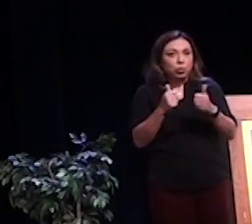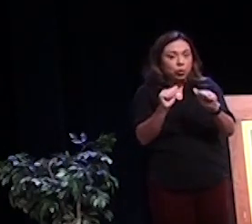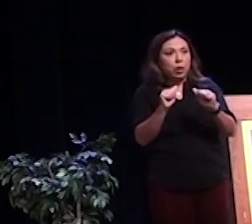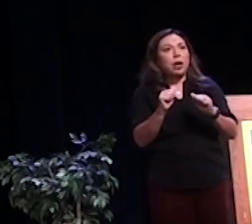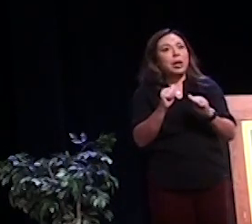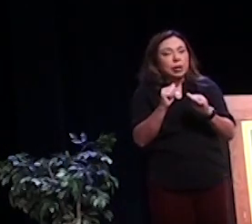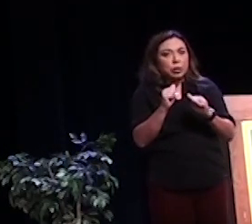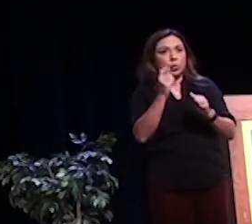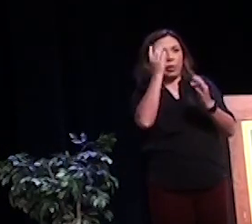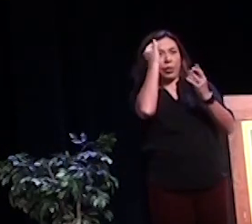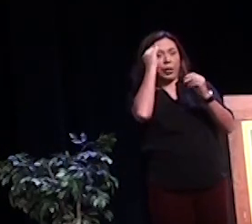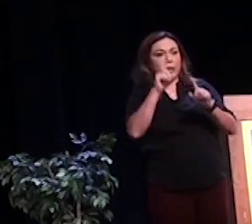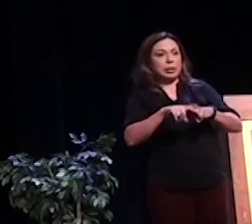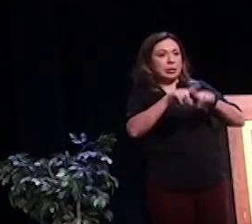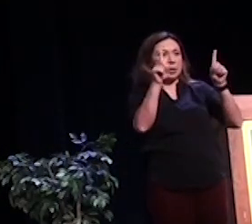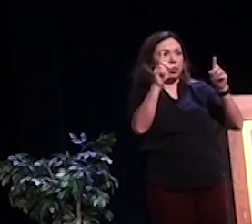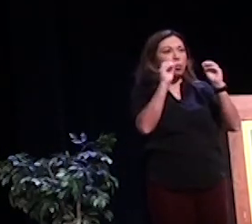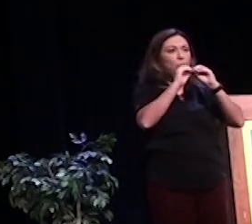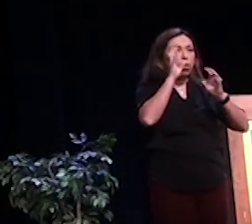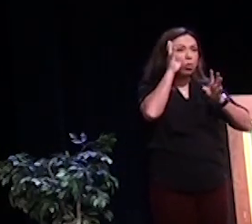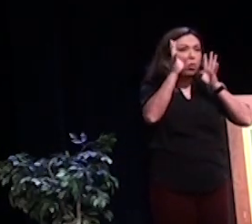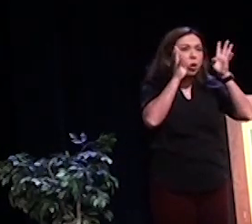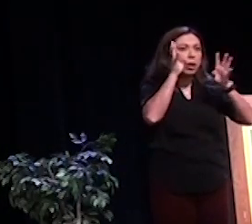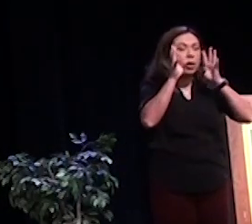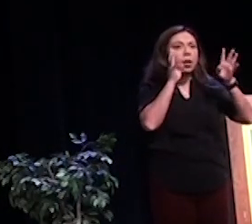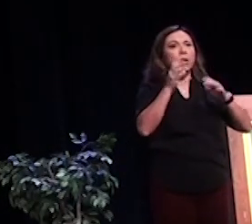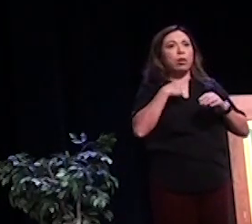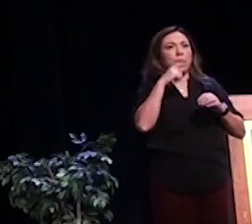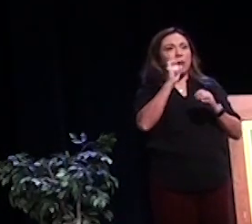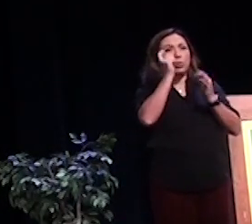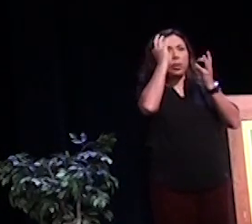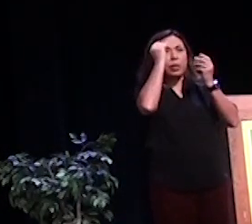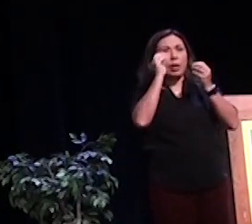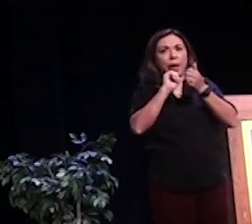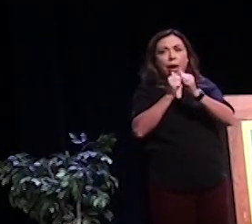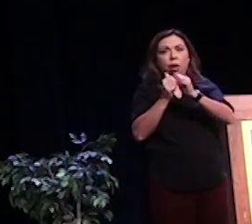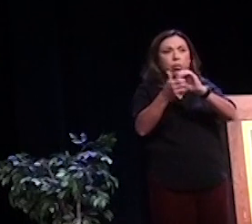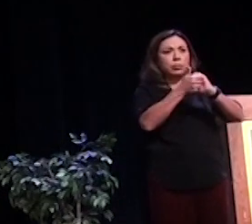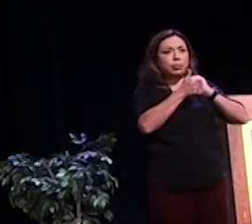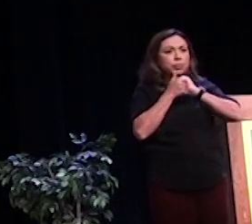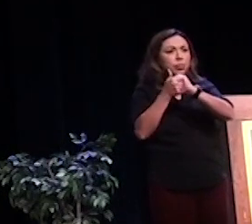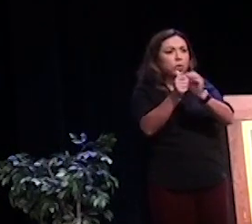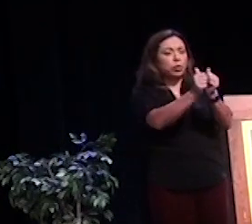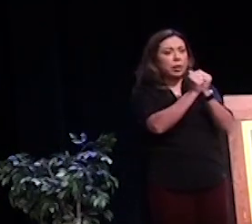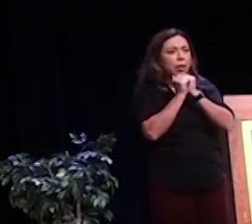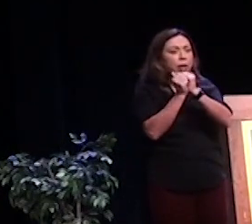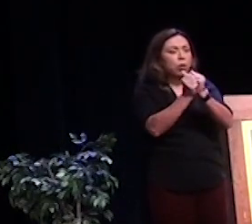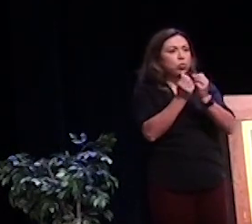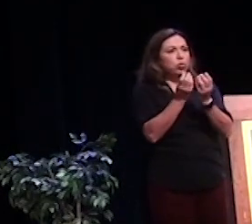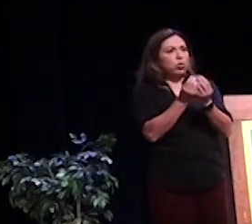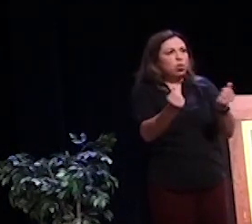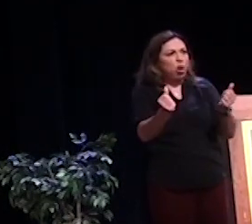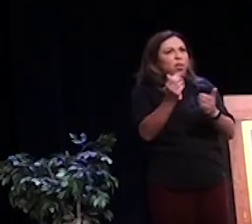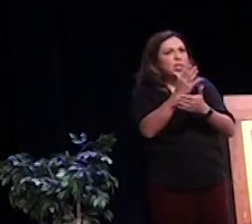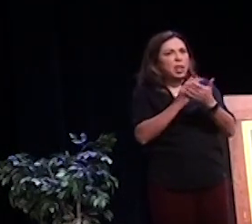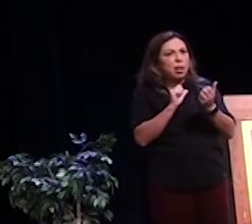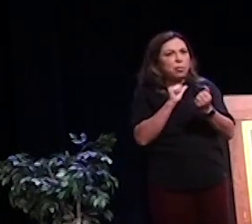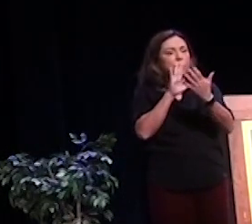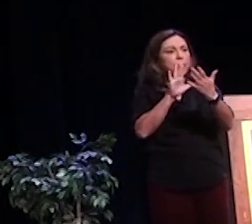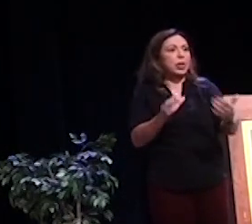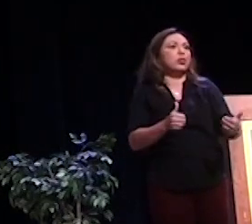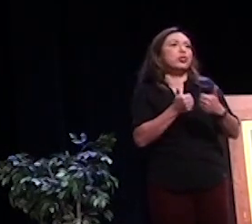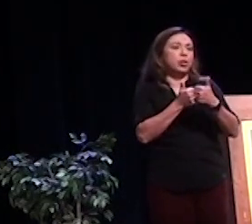think differently. We're having to think creatively. We're having to think collaboratively to solve some of these